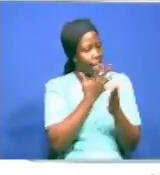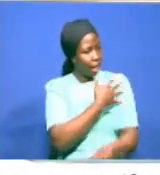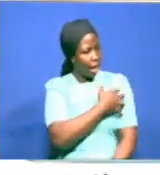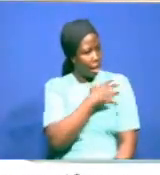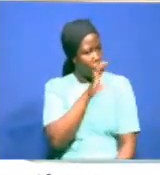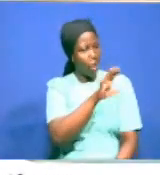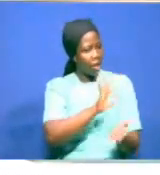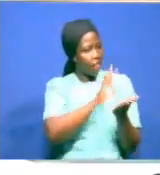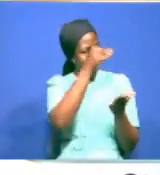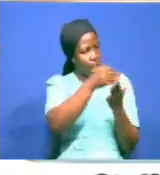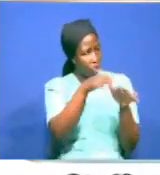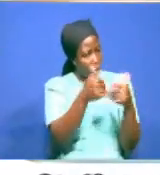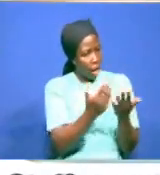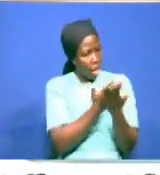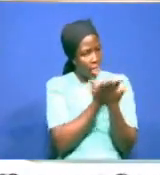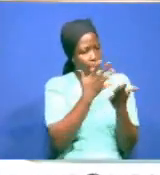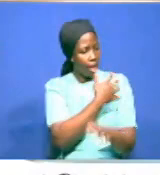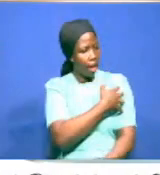funds or any empowerment.